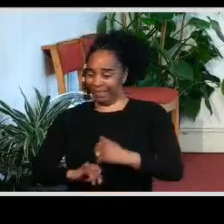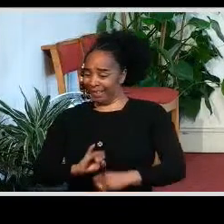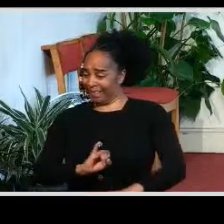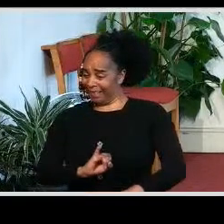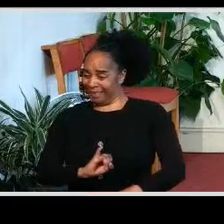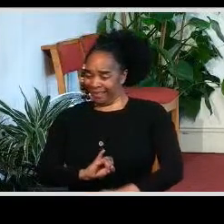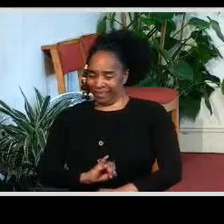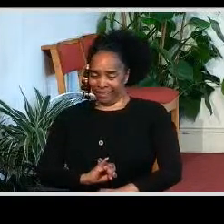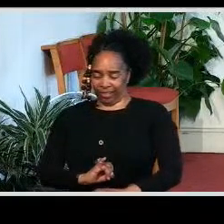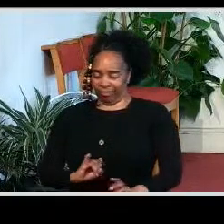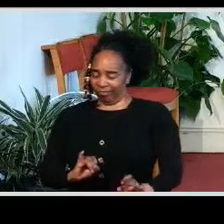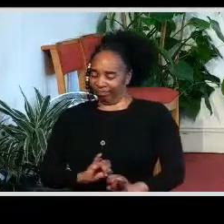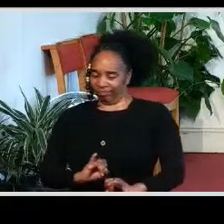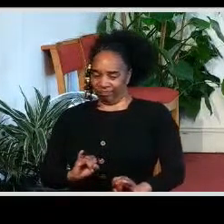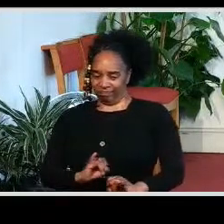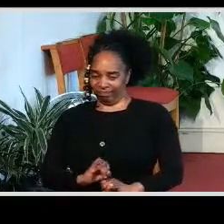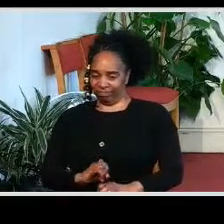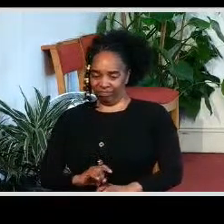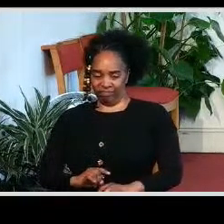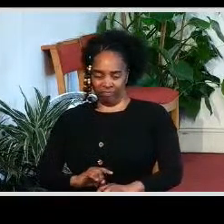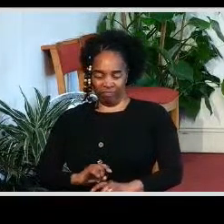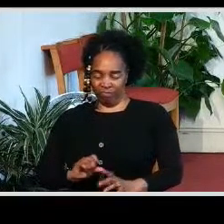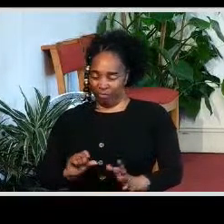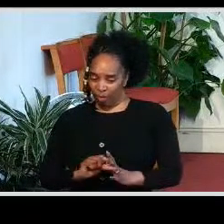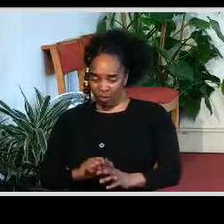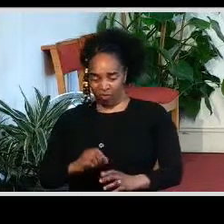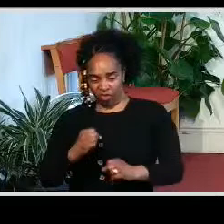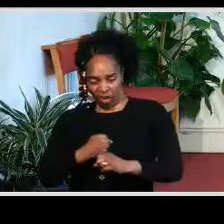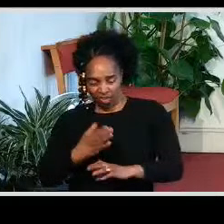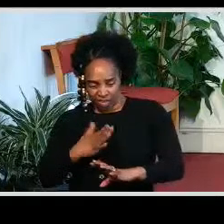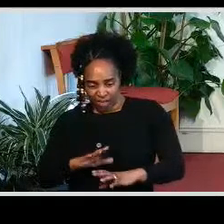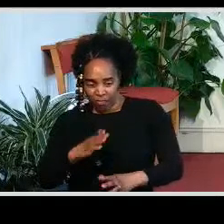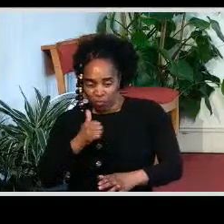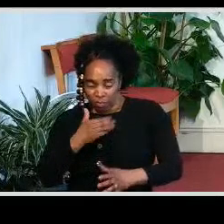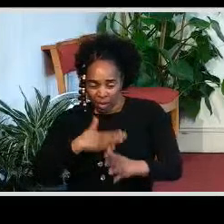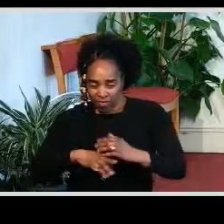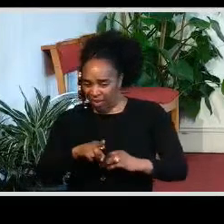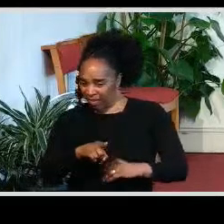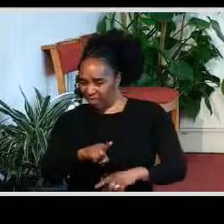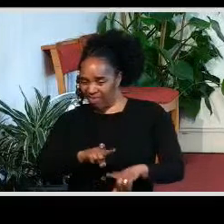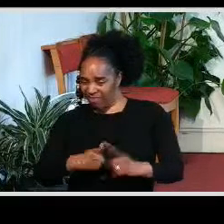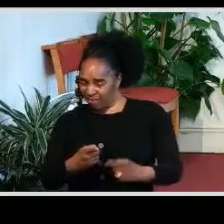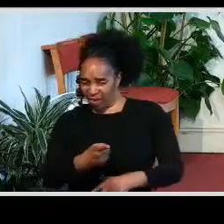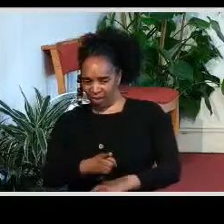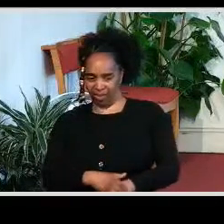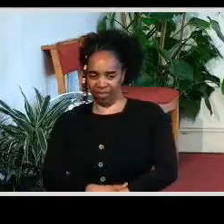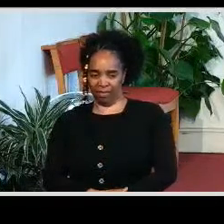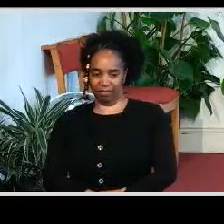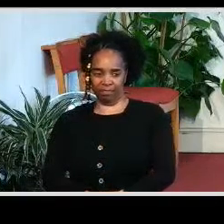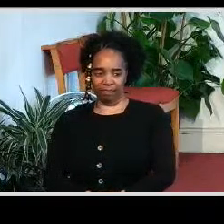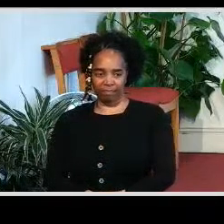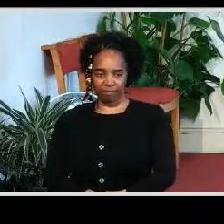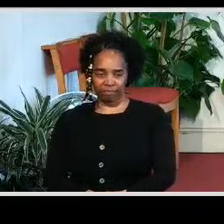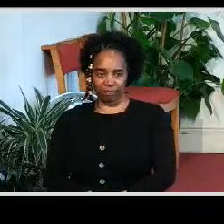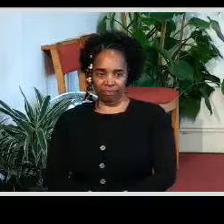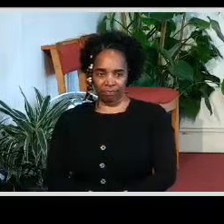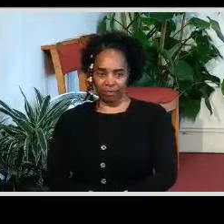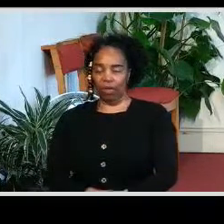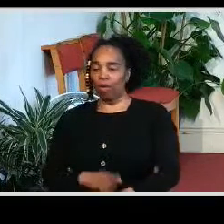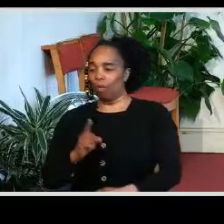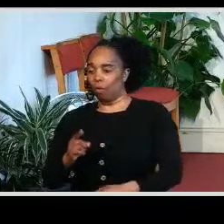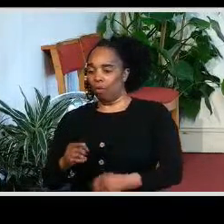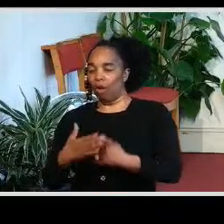behavior is not quite what we expect in church. Okay? However, if you're a Sabbath